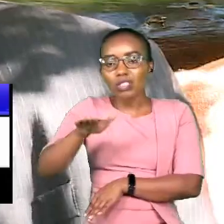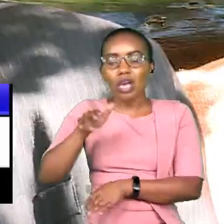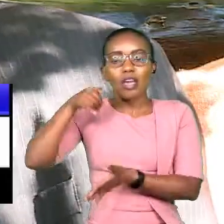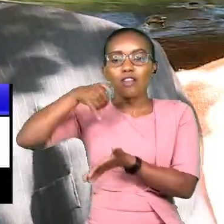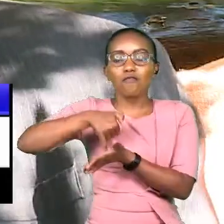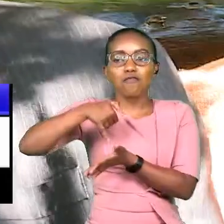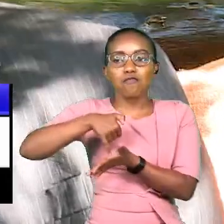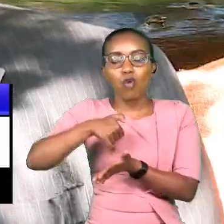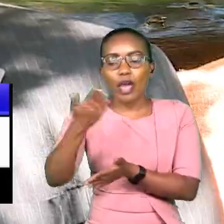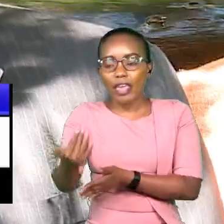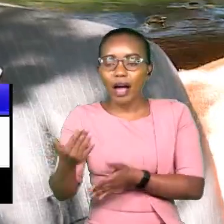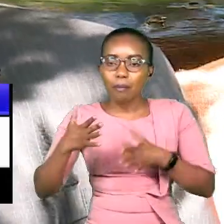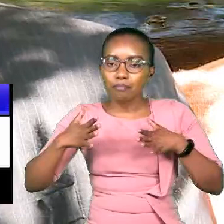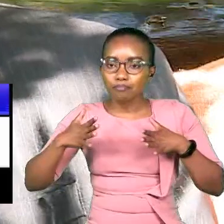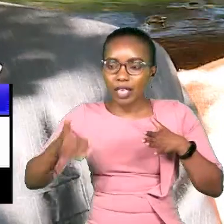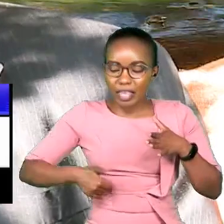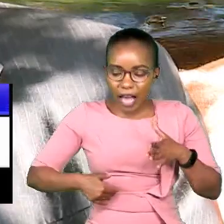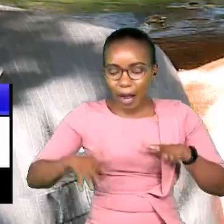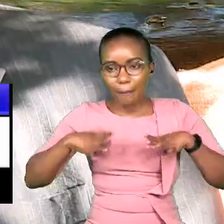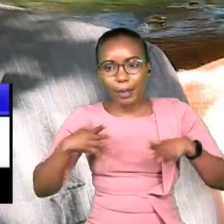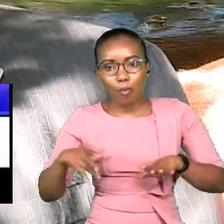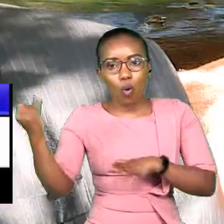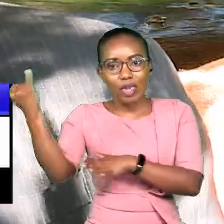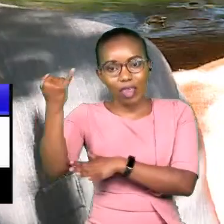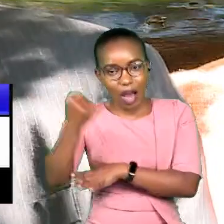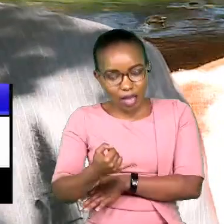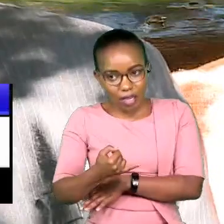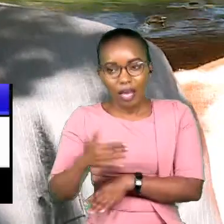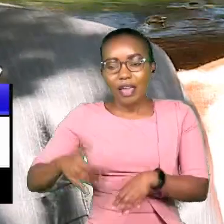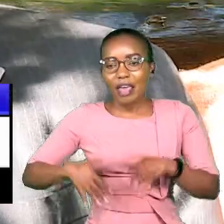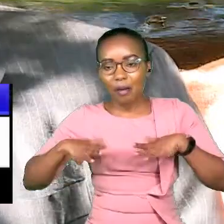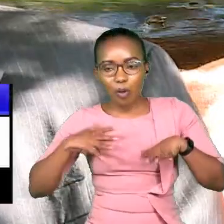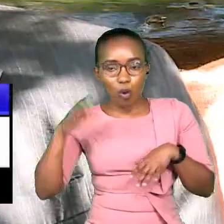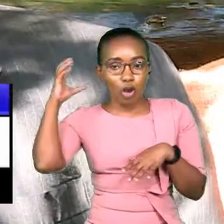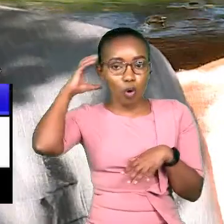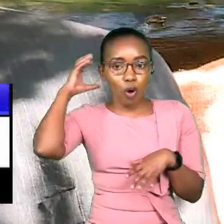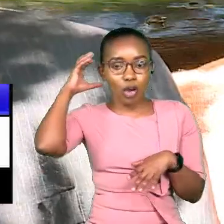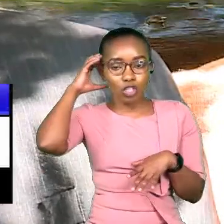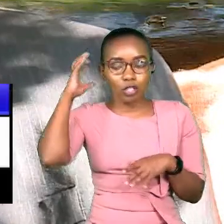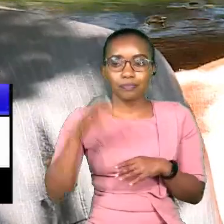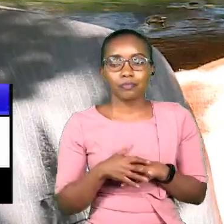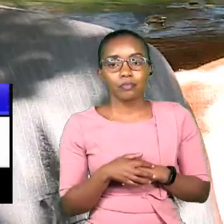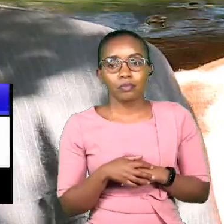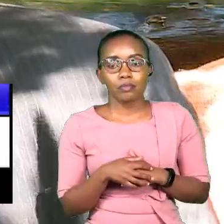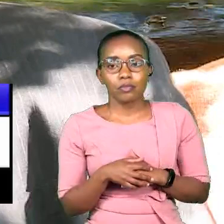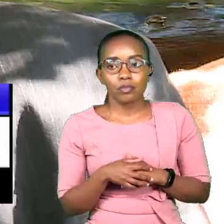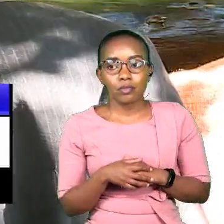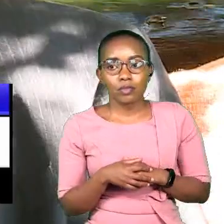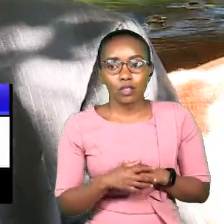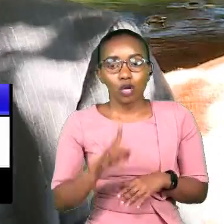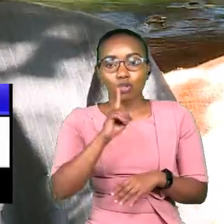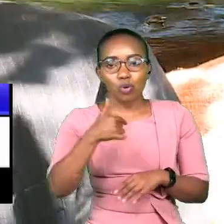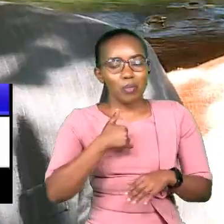includes young people in the arts, a lot of young people in the college. And so I'm really like a president